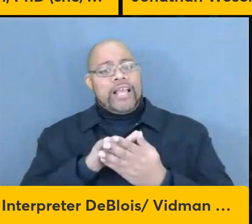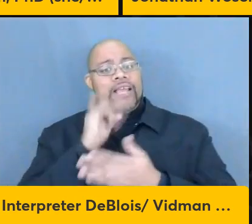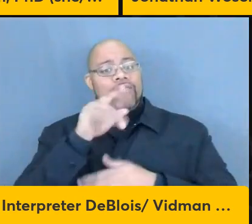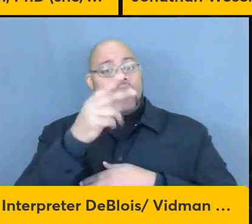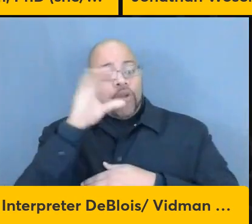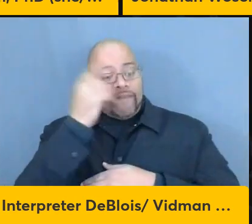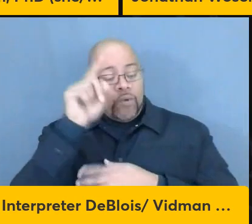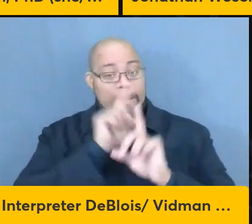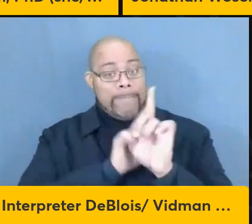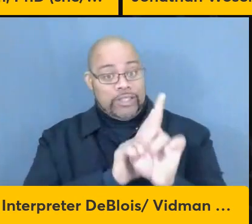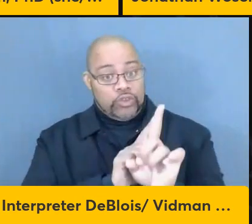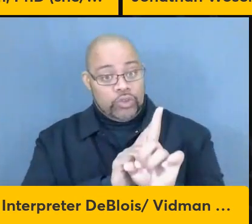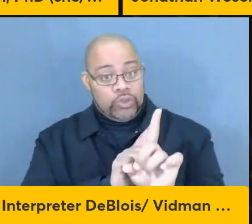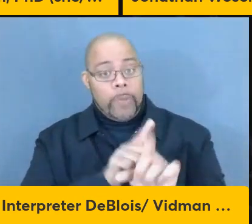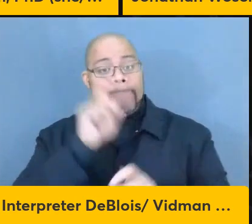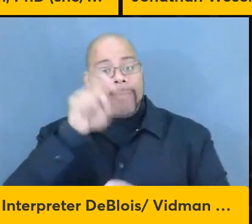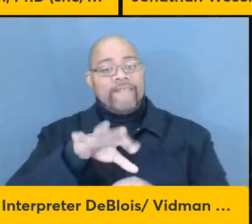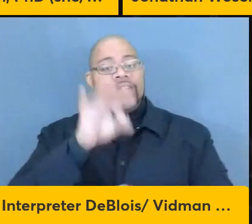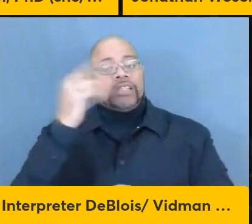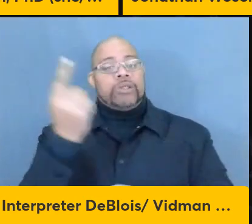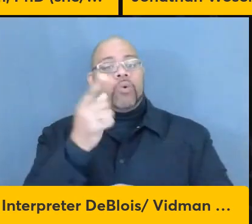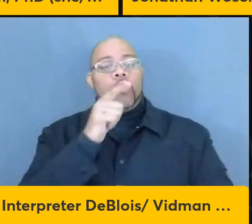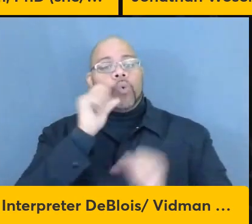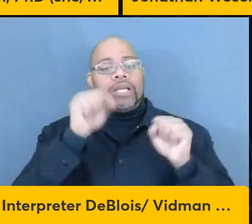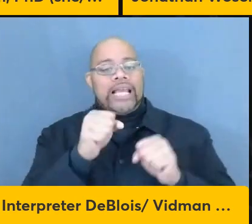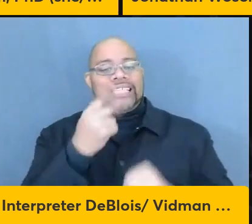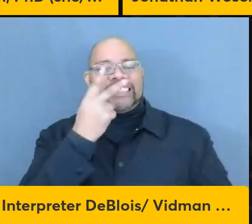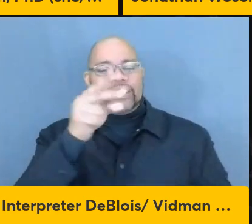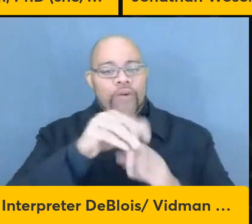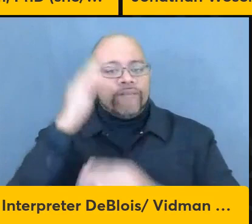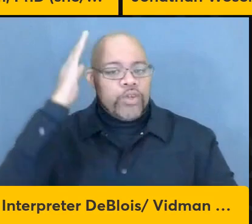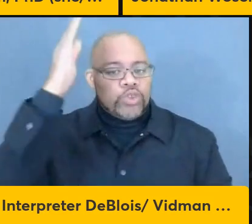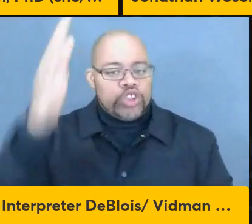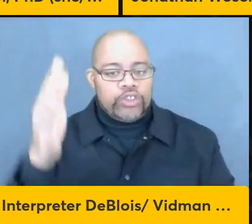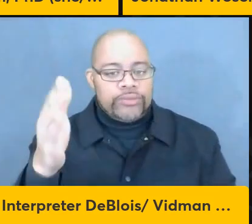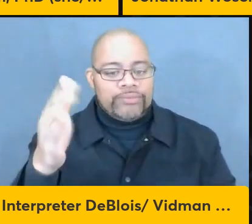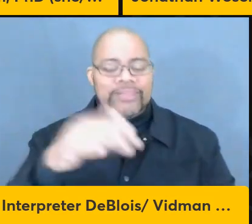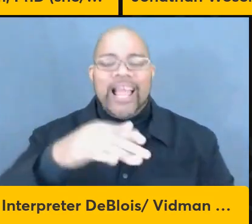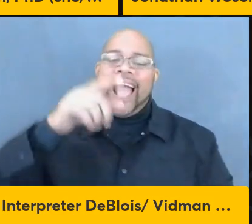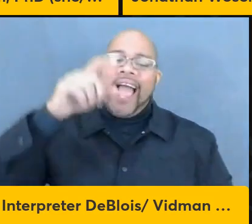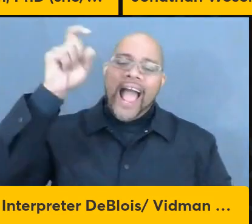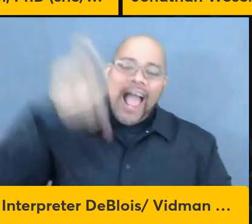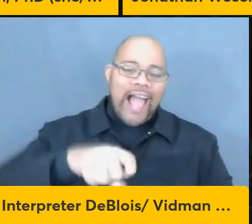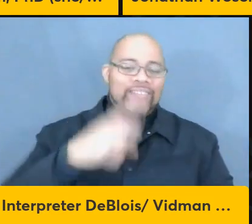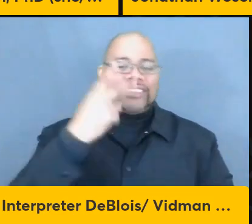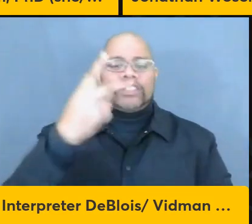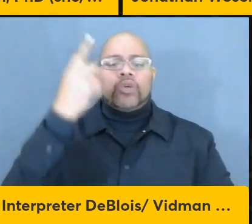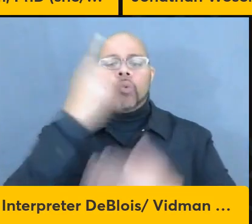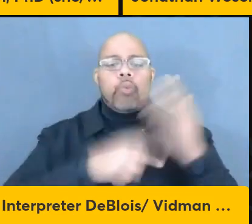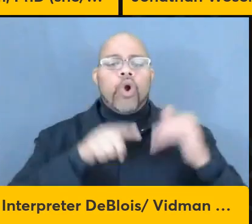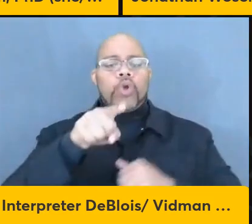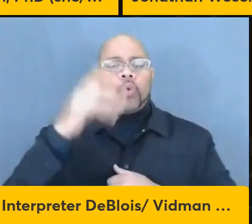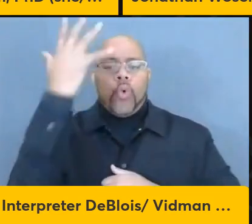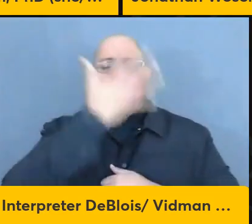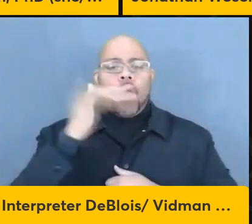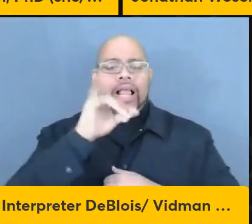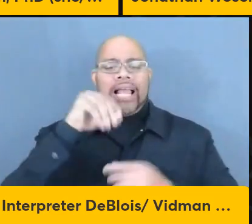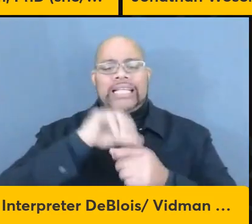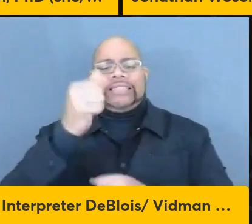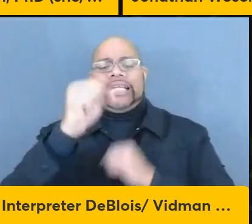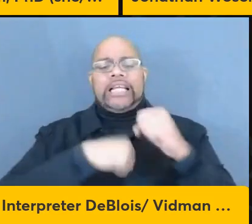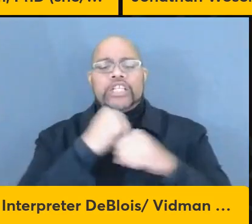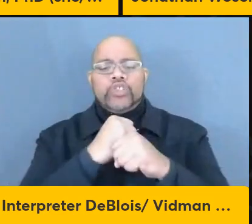you're looking for a mentor, you have to find someone who can see into your future. They have to see what you would look like in 10